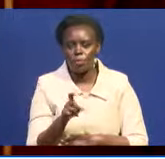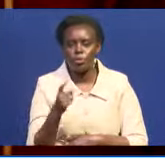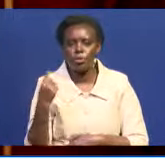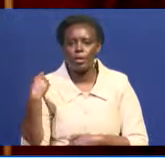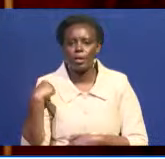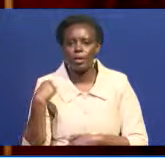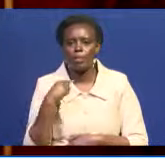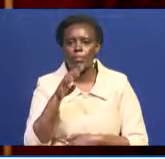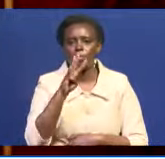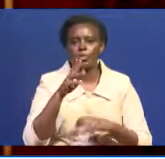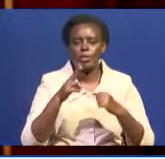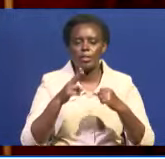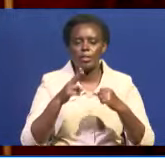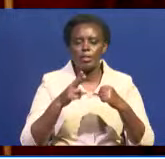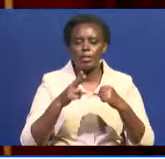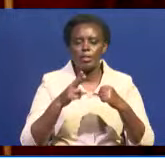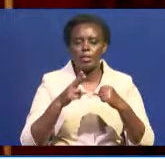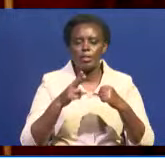number